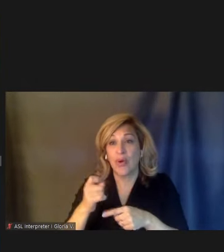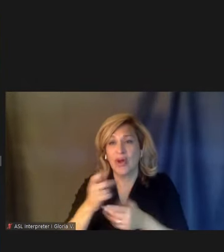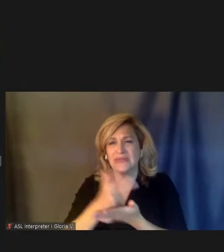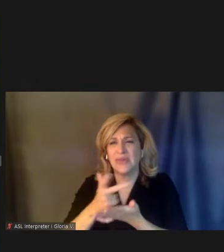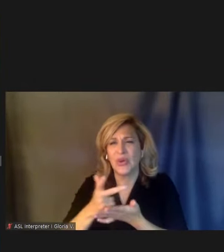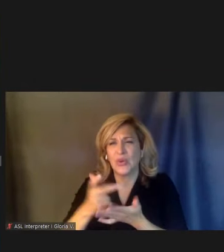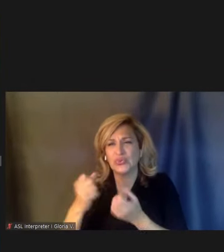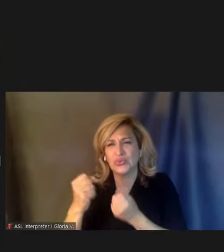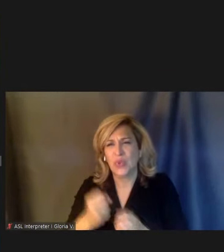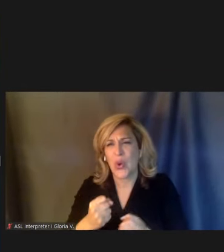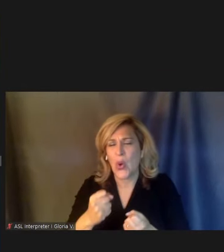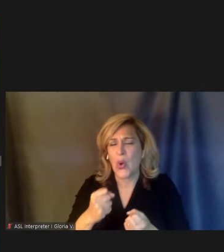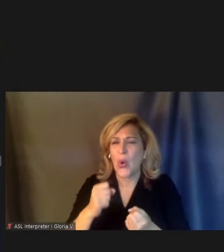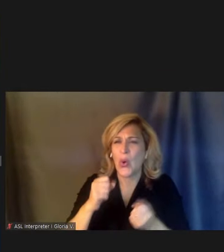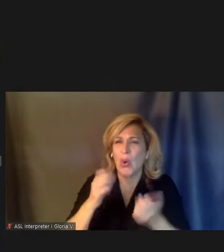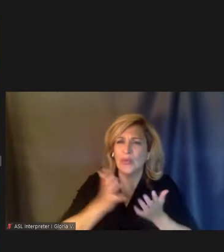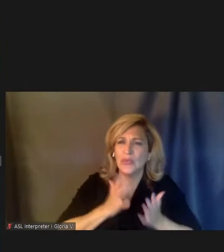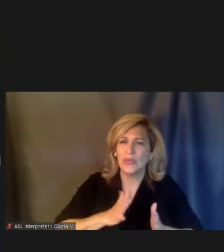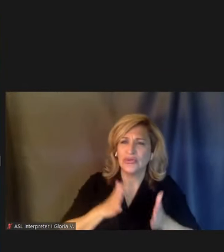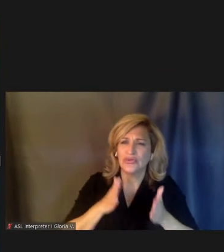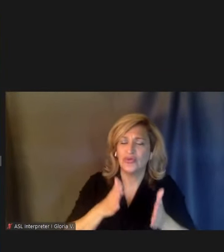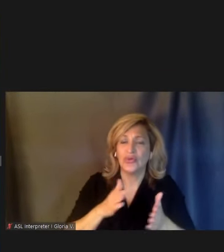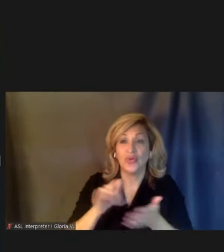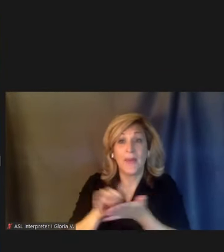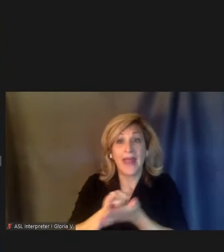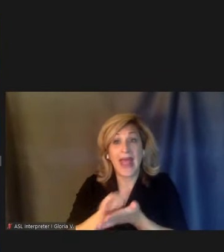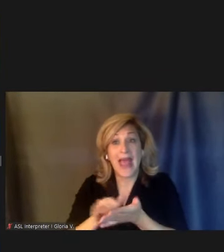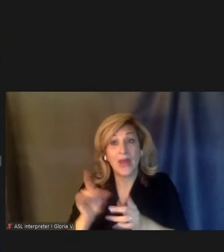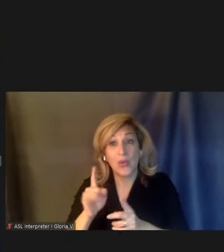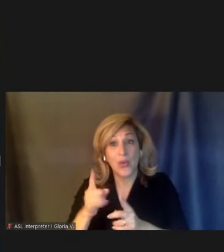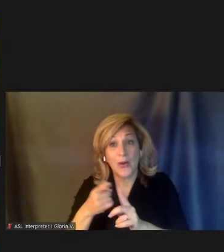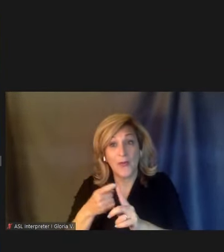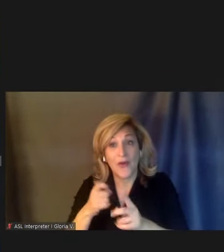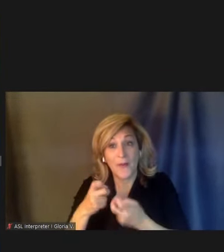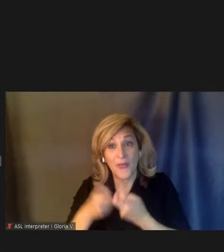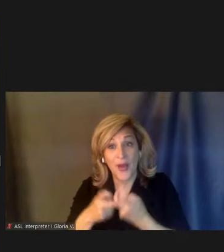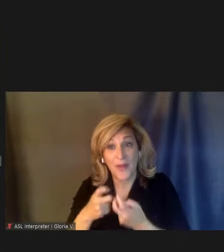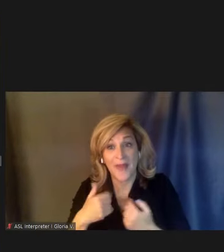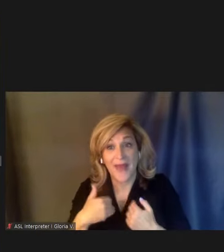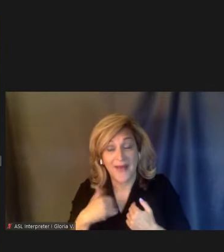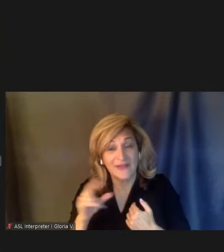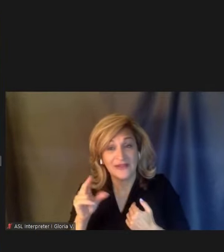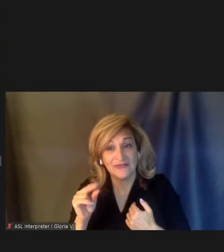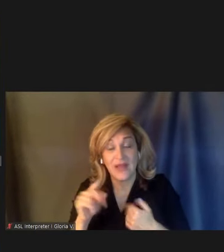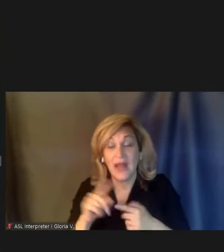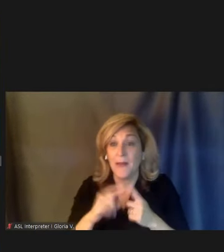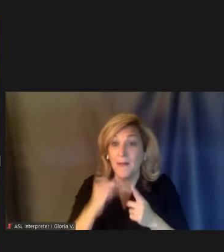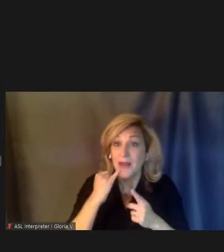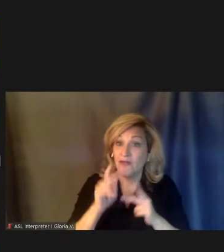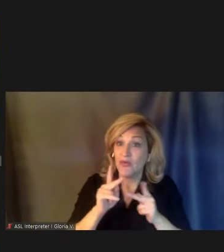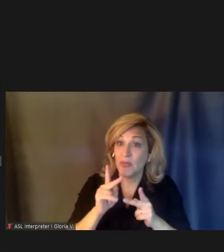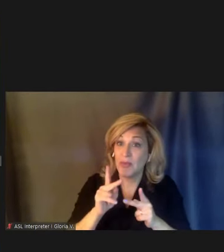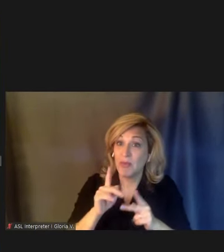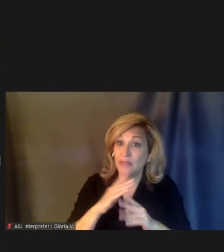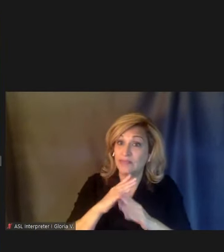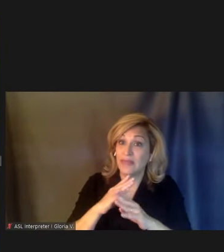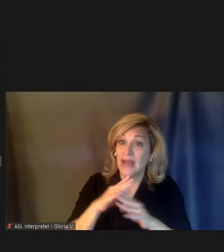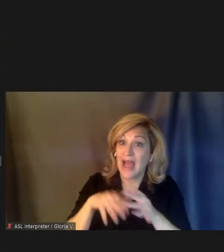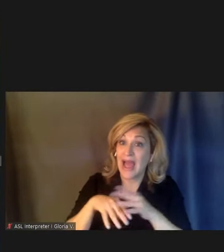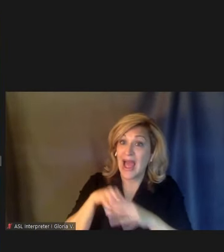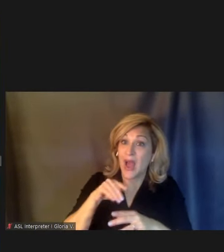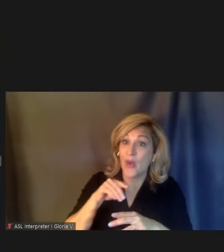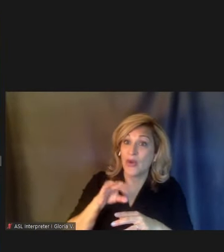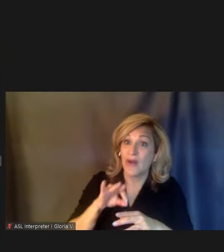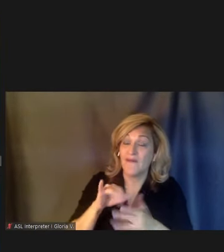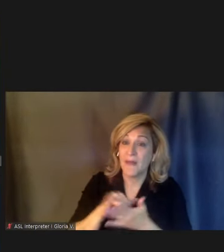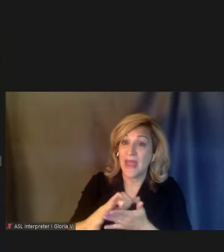crammed too. So Manhattan is not where the traffic problems are. But if you keep people out of Manhattan, it's going to make traffic and